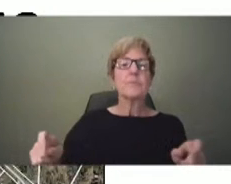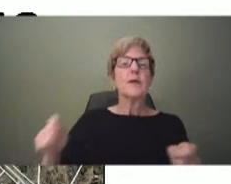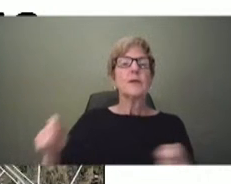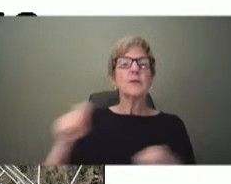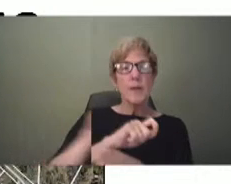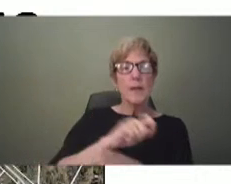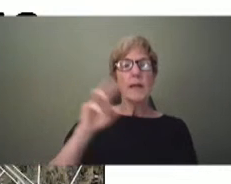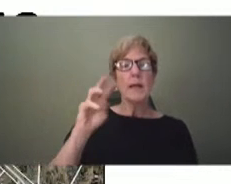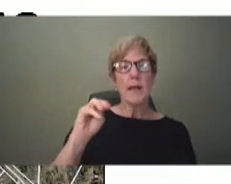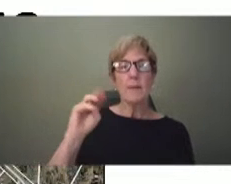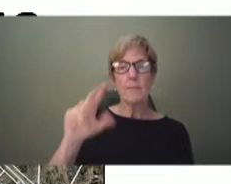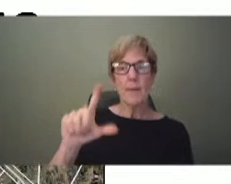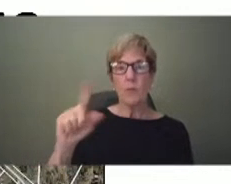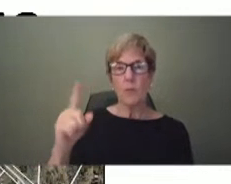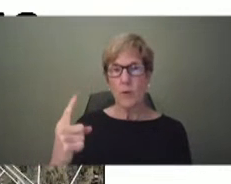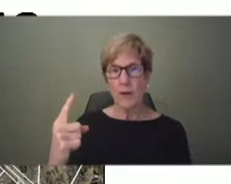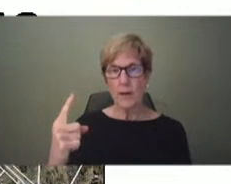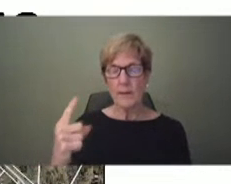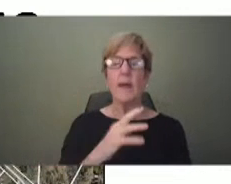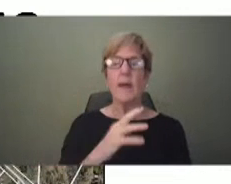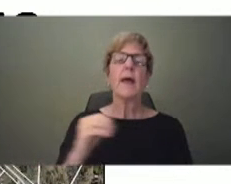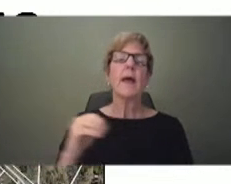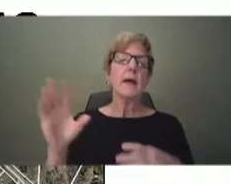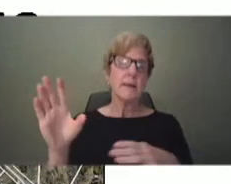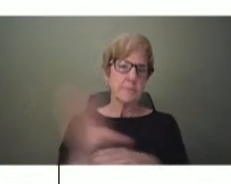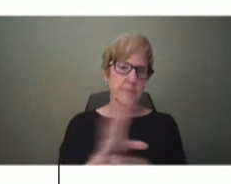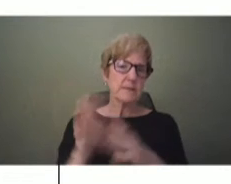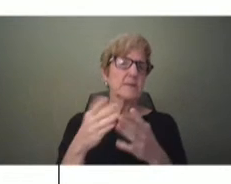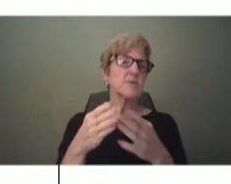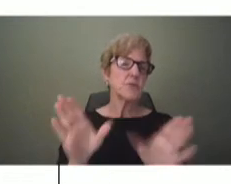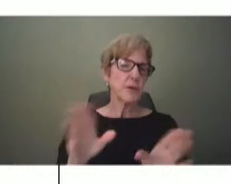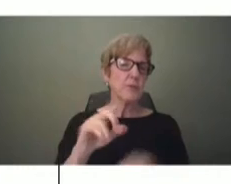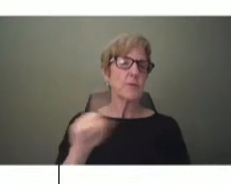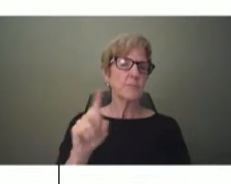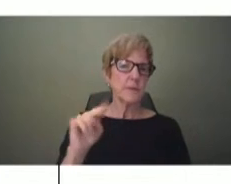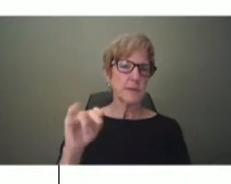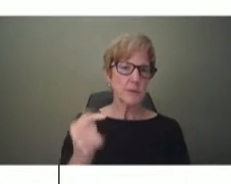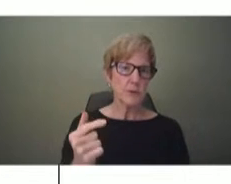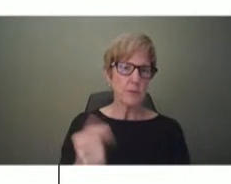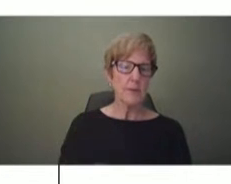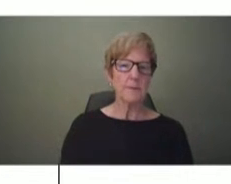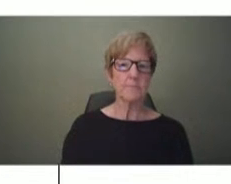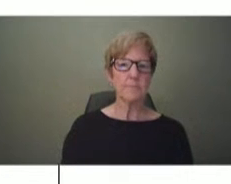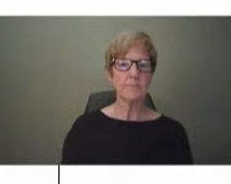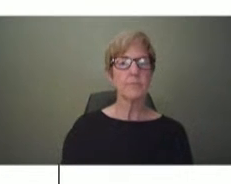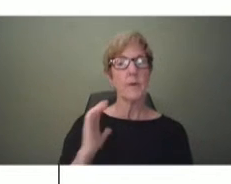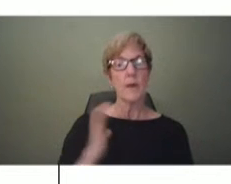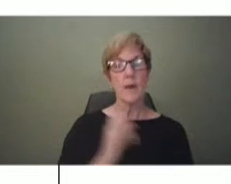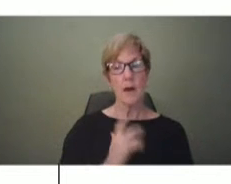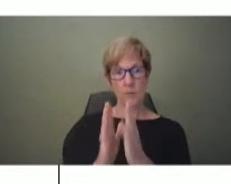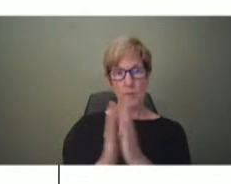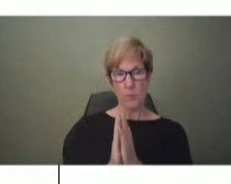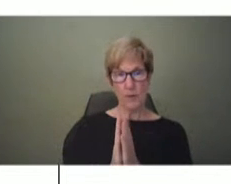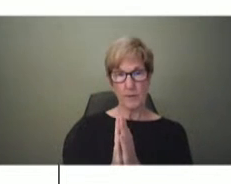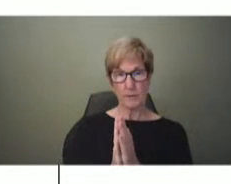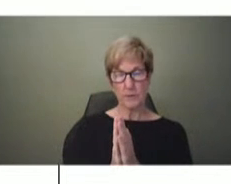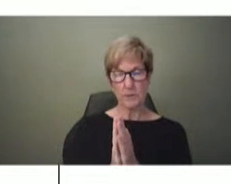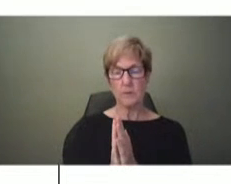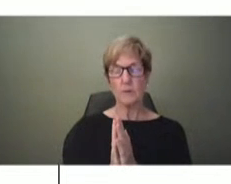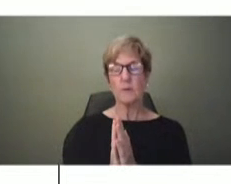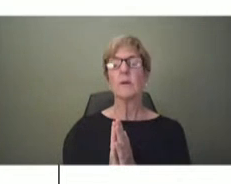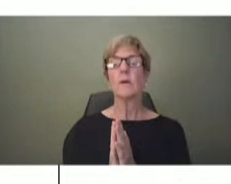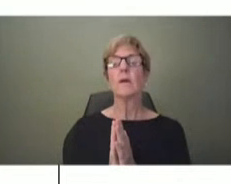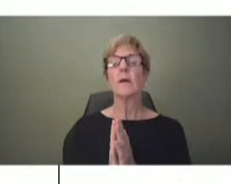ml1 and Commercial General commercial zoning District uh our request also has the following